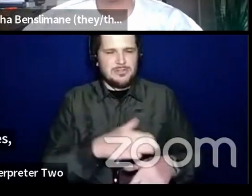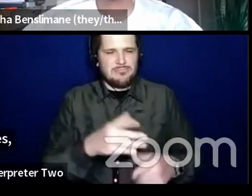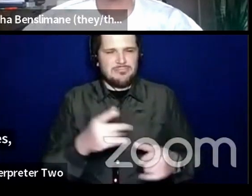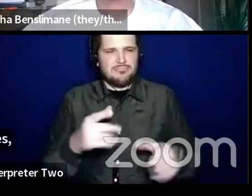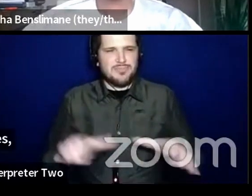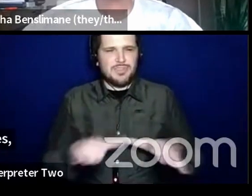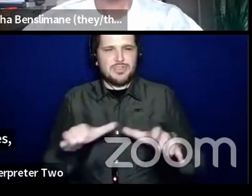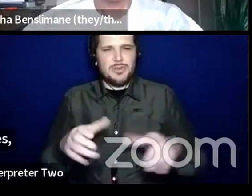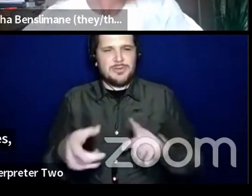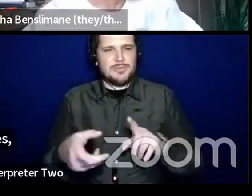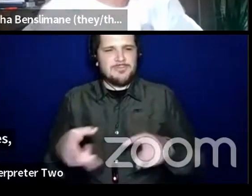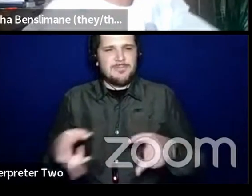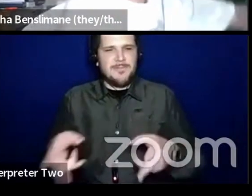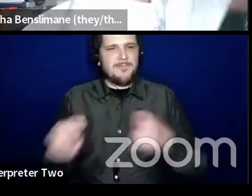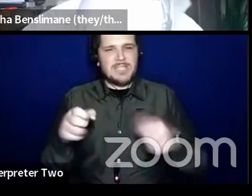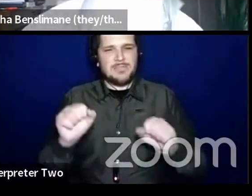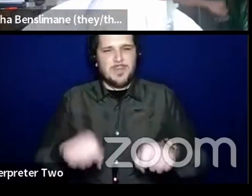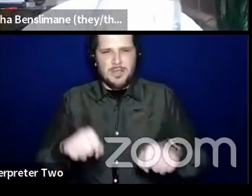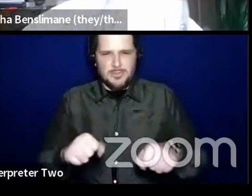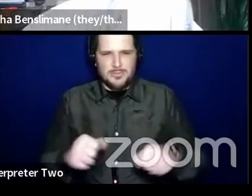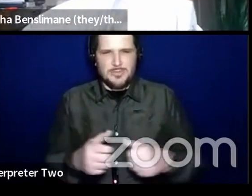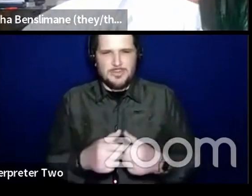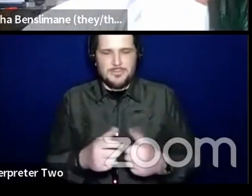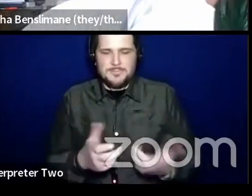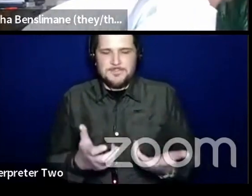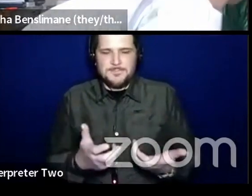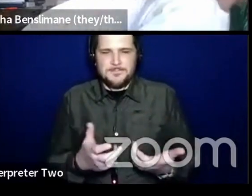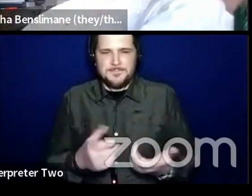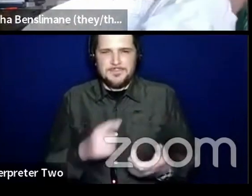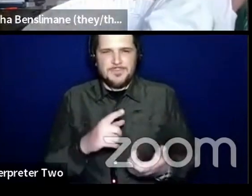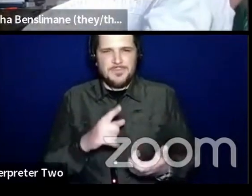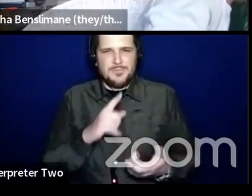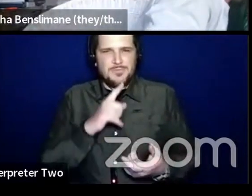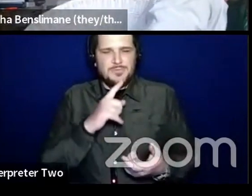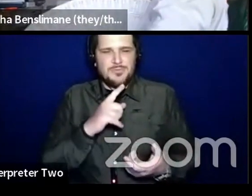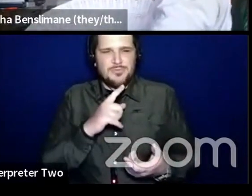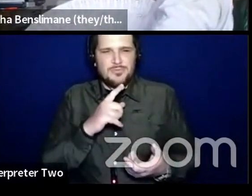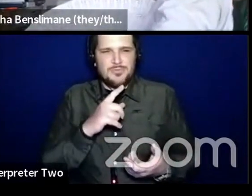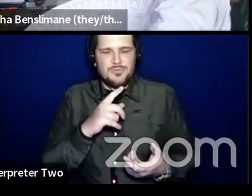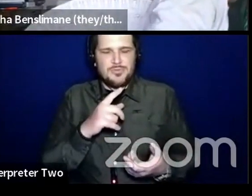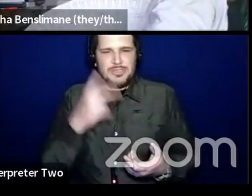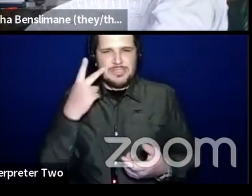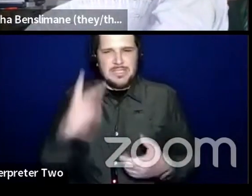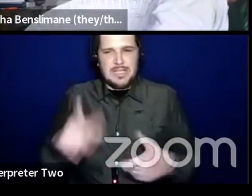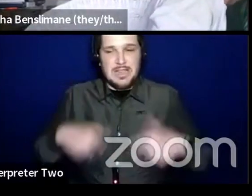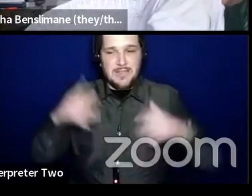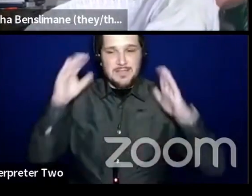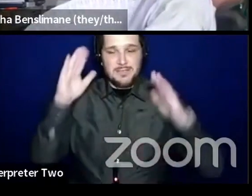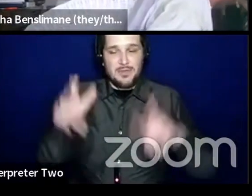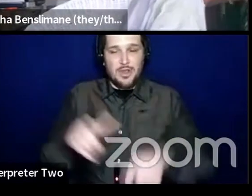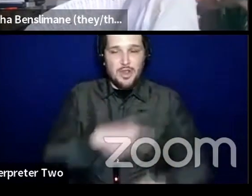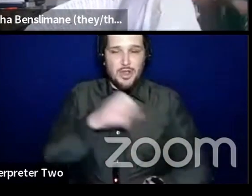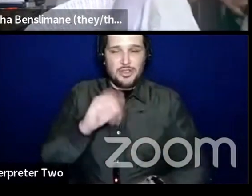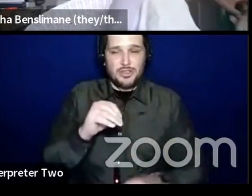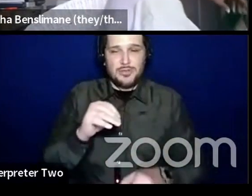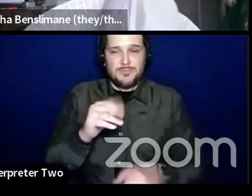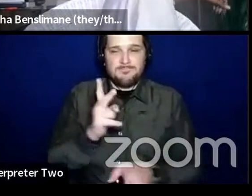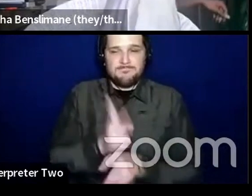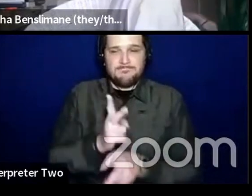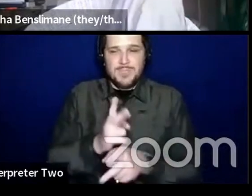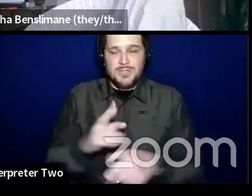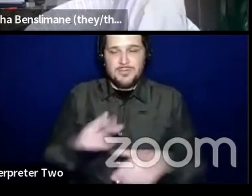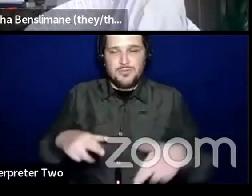as possible. So we see this through the life expectancy of long-term care residents, which is 18